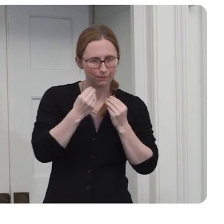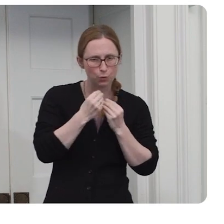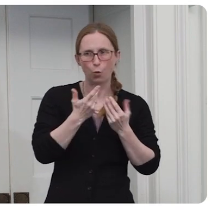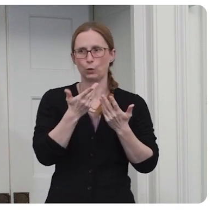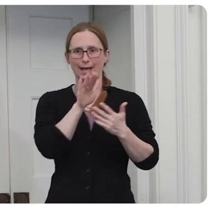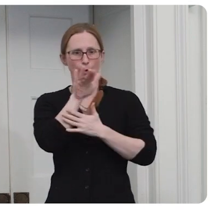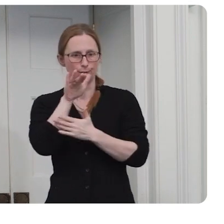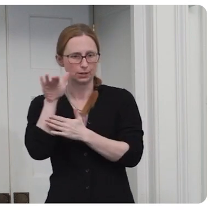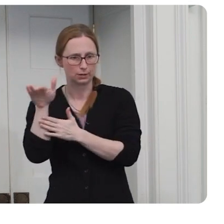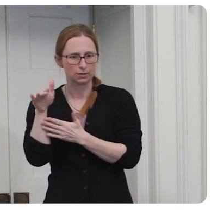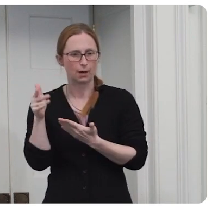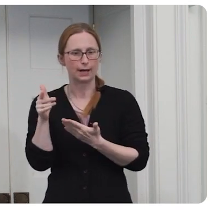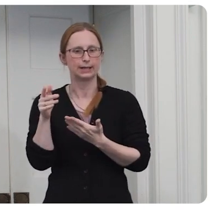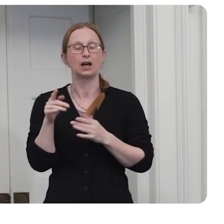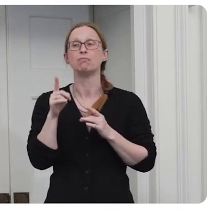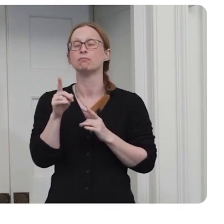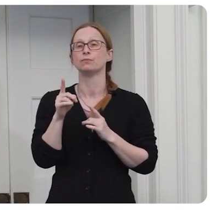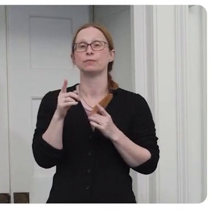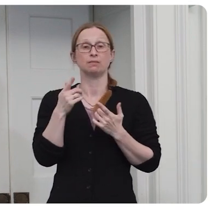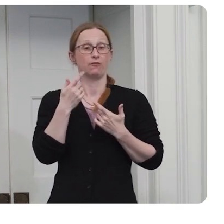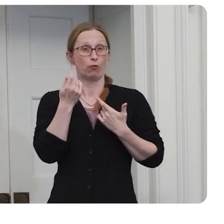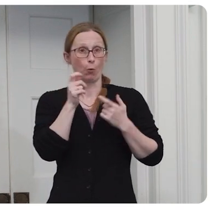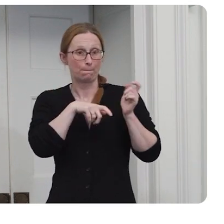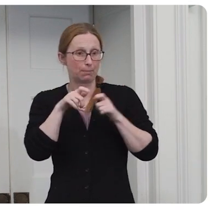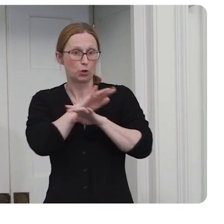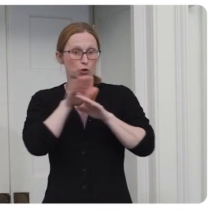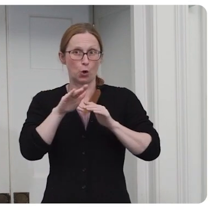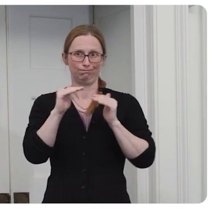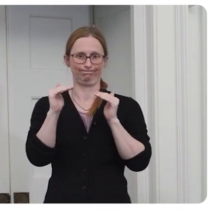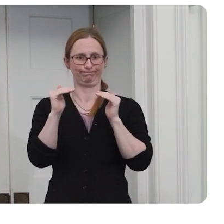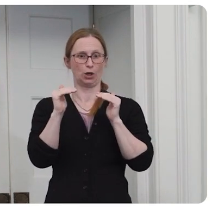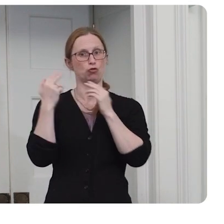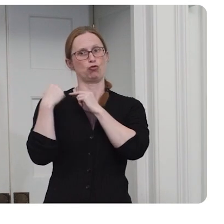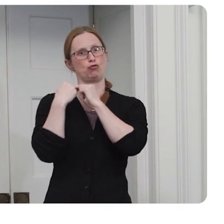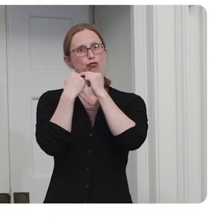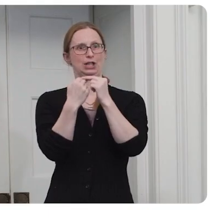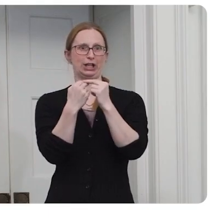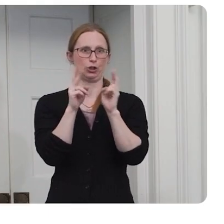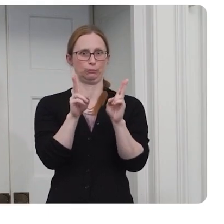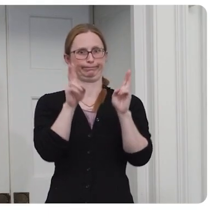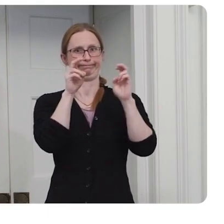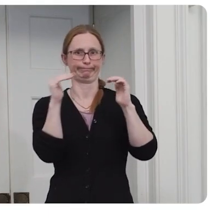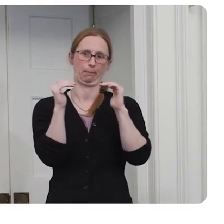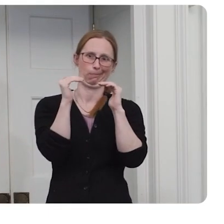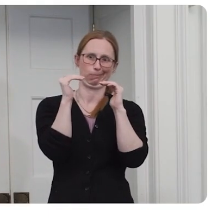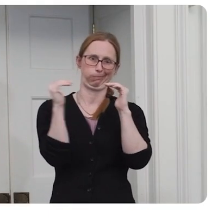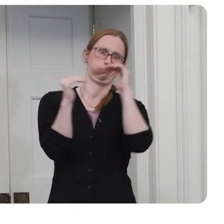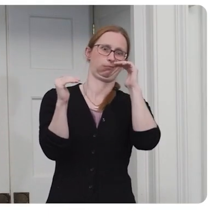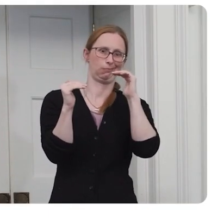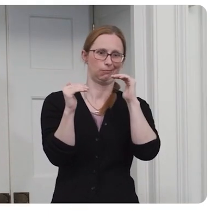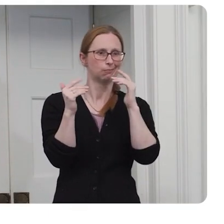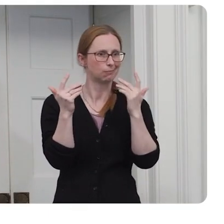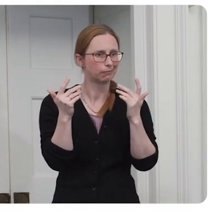outsider. And for people who often don't conform to the traditional, what we